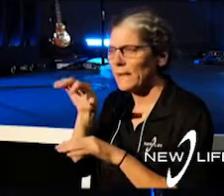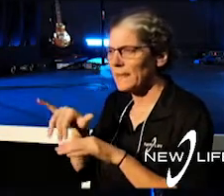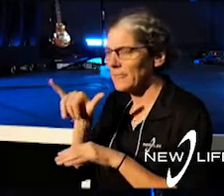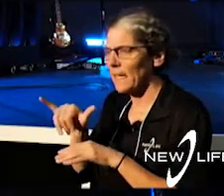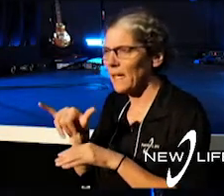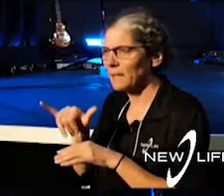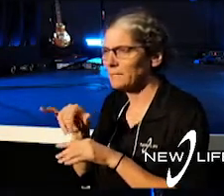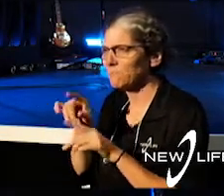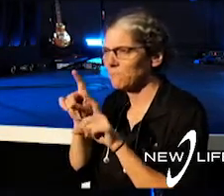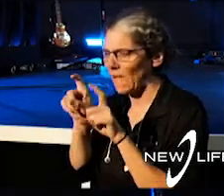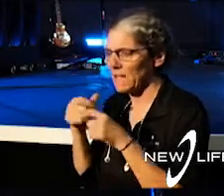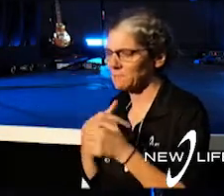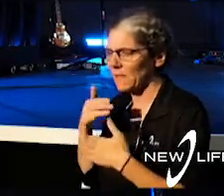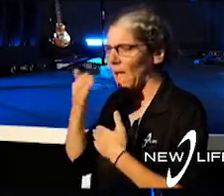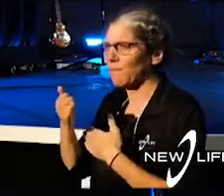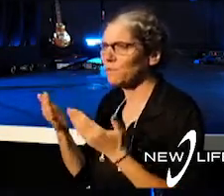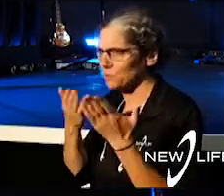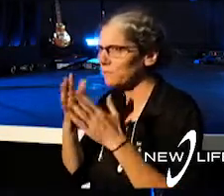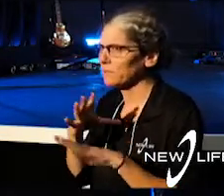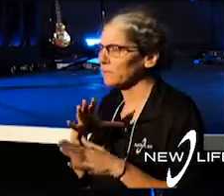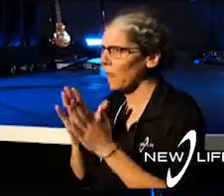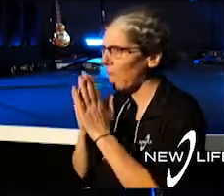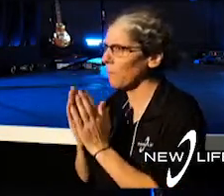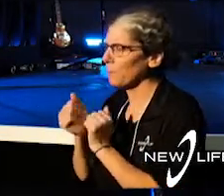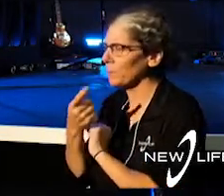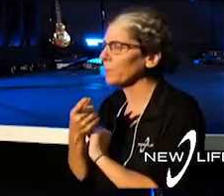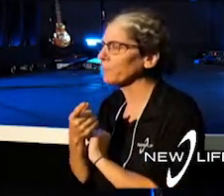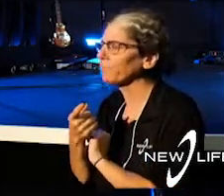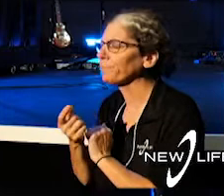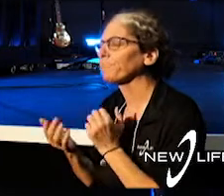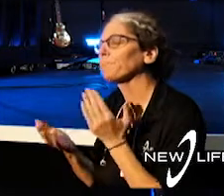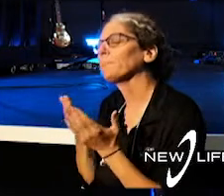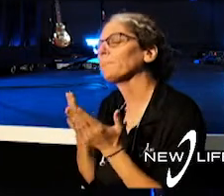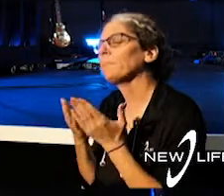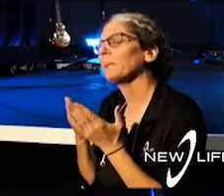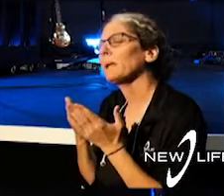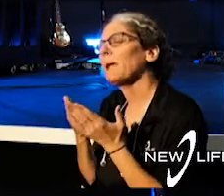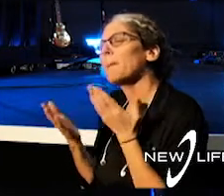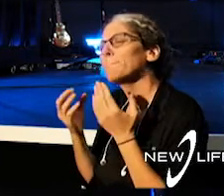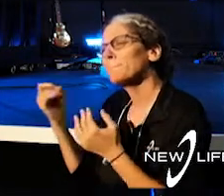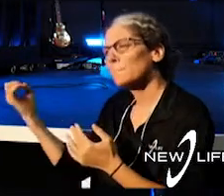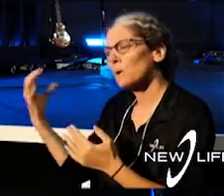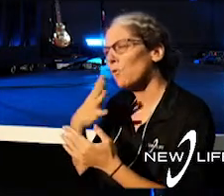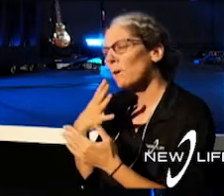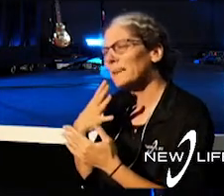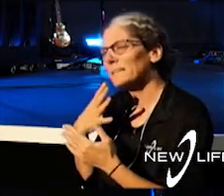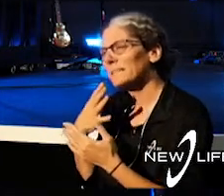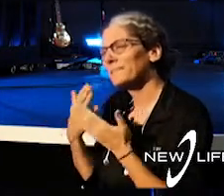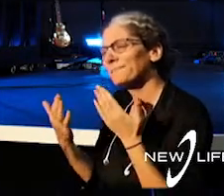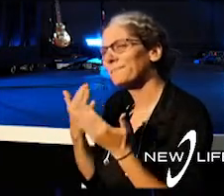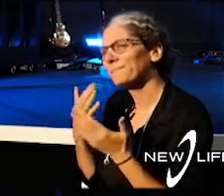are a follower of Jesus Christ, but grace has been at a distance for a while because of your pride.